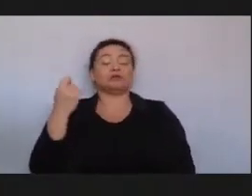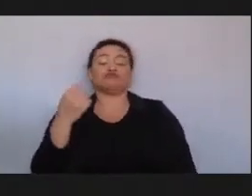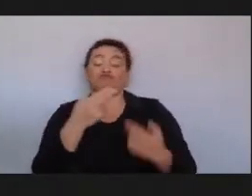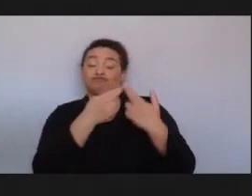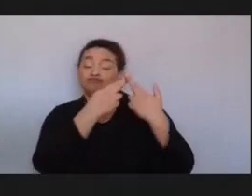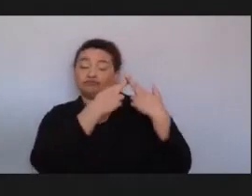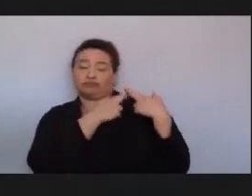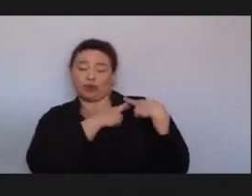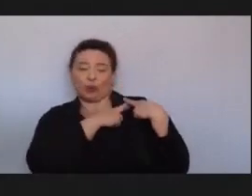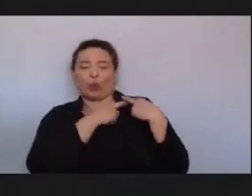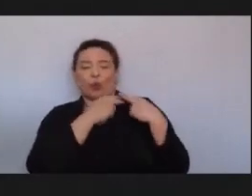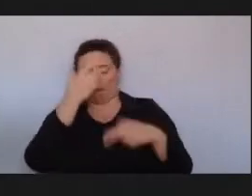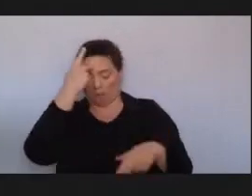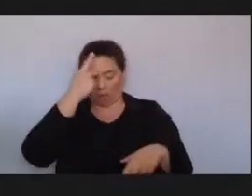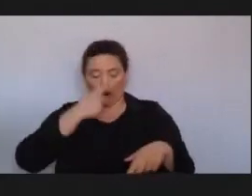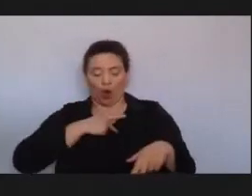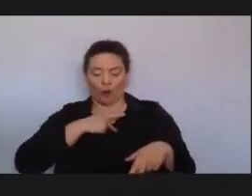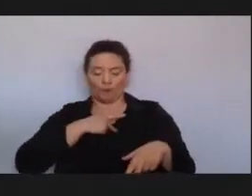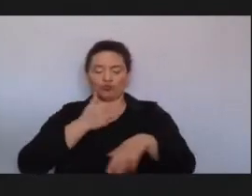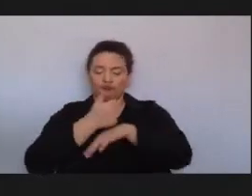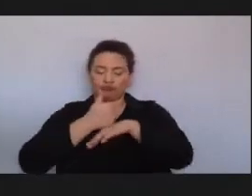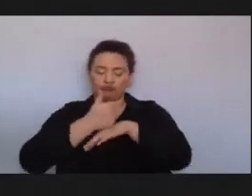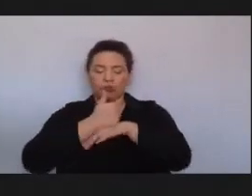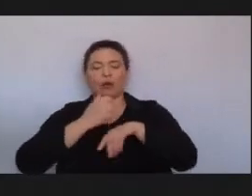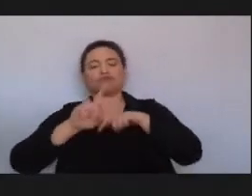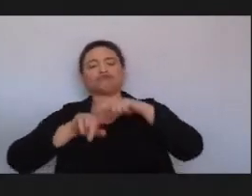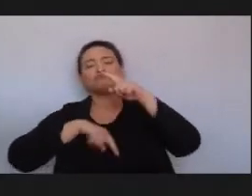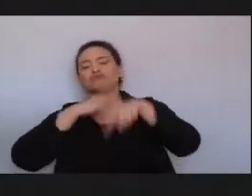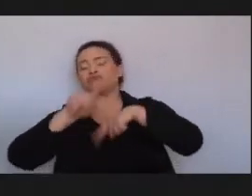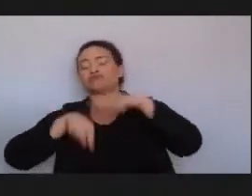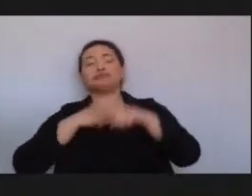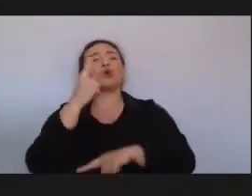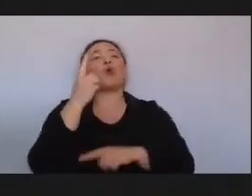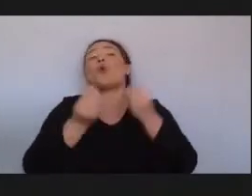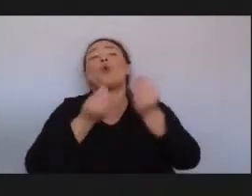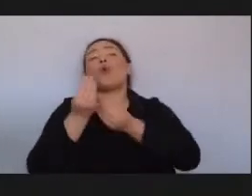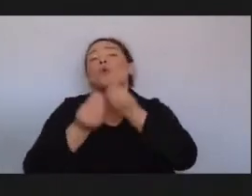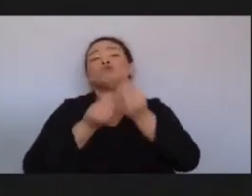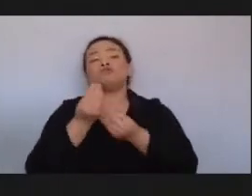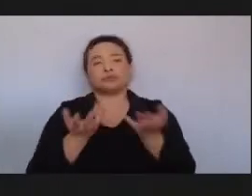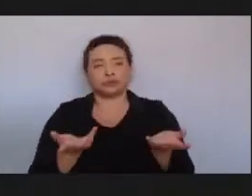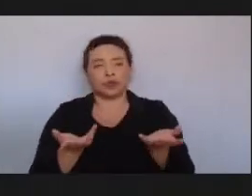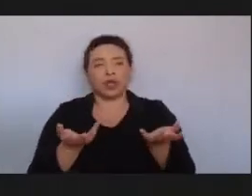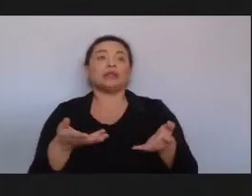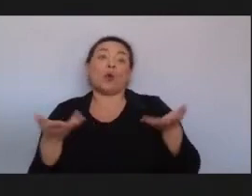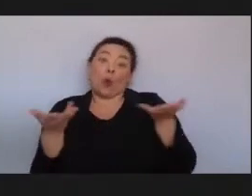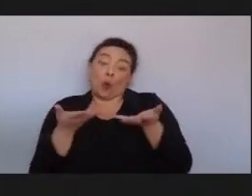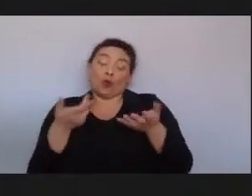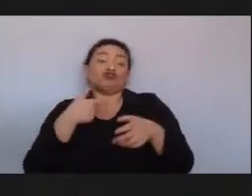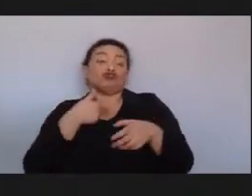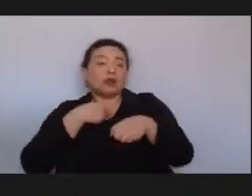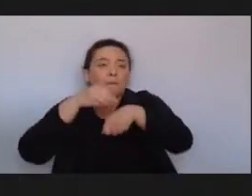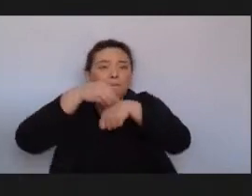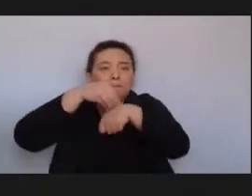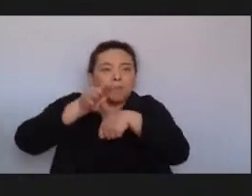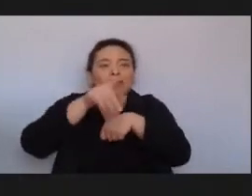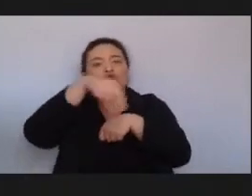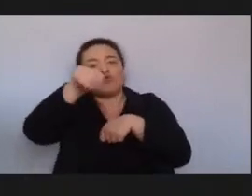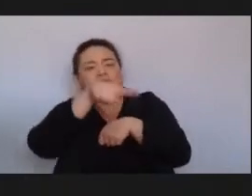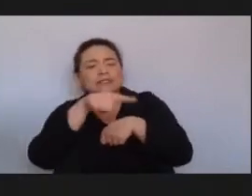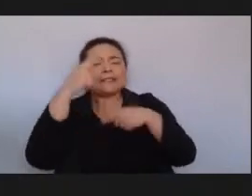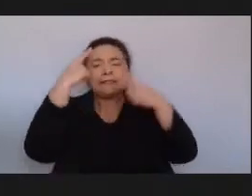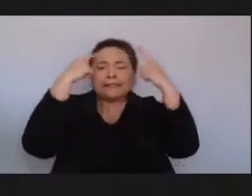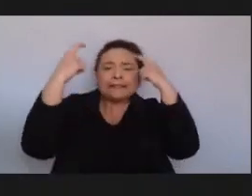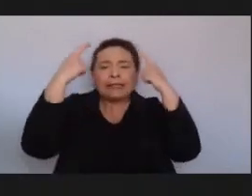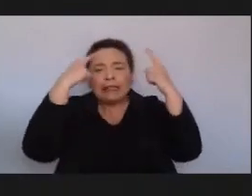be doing today, looking at some ideas of how you can do that. And I'm just